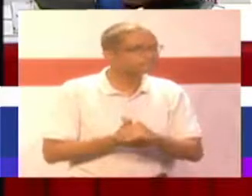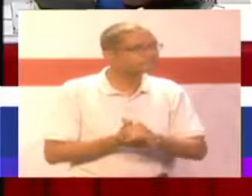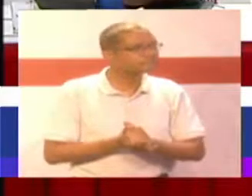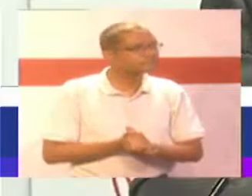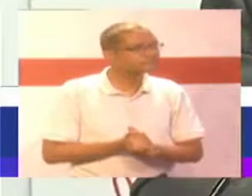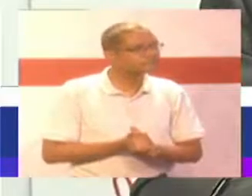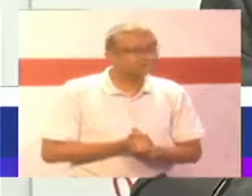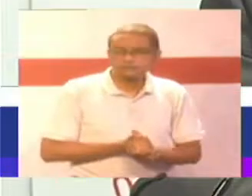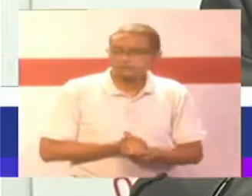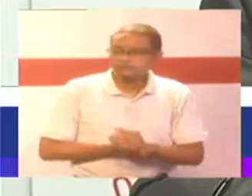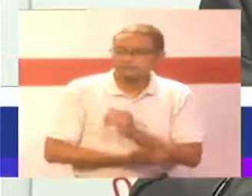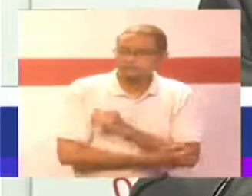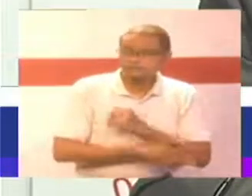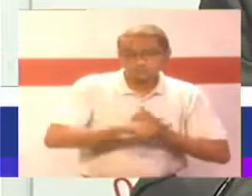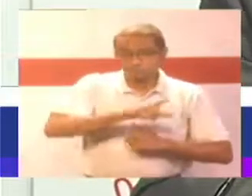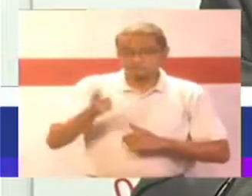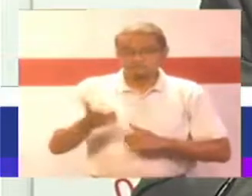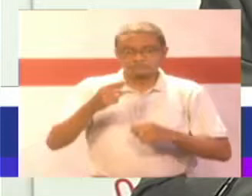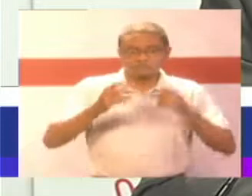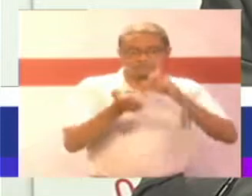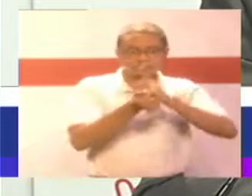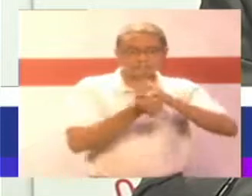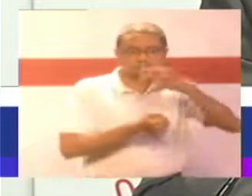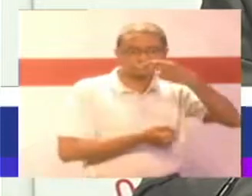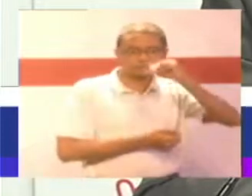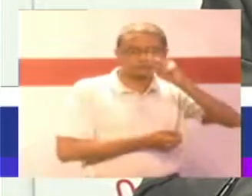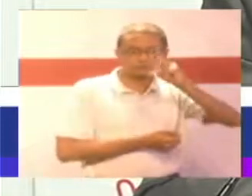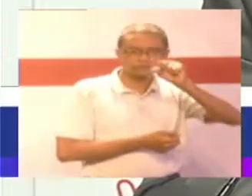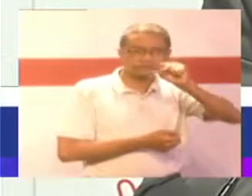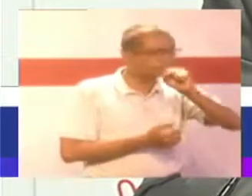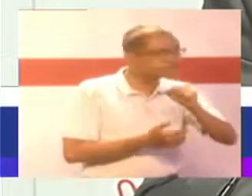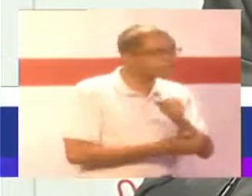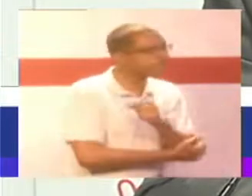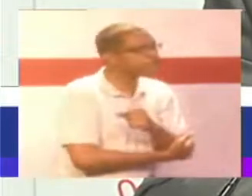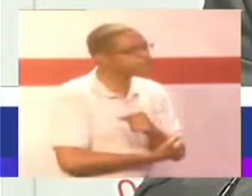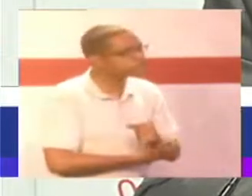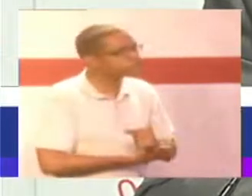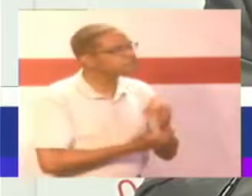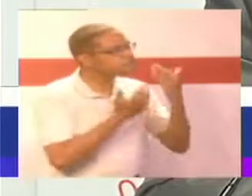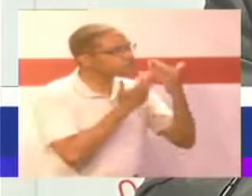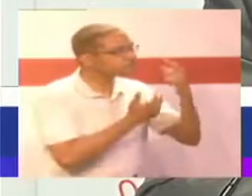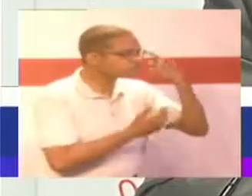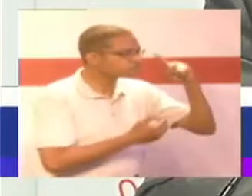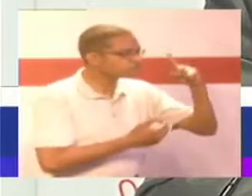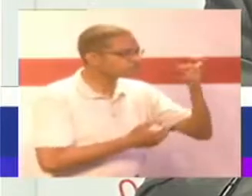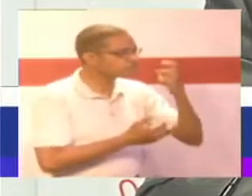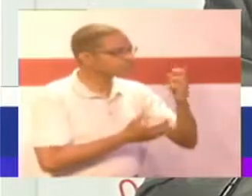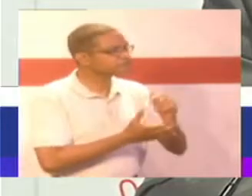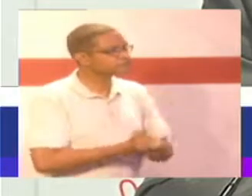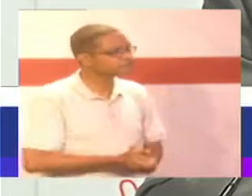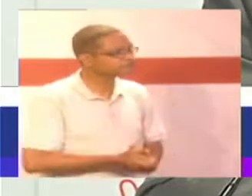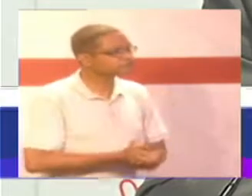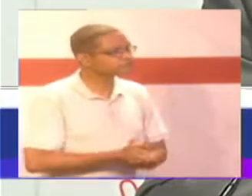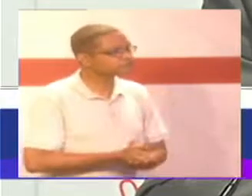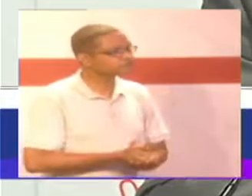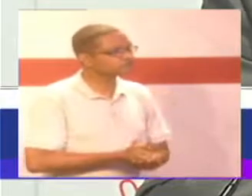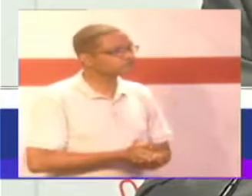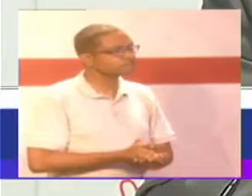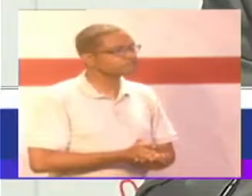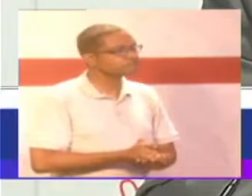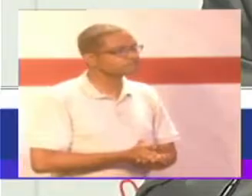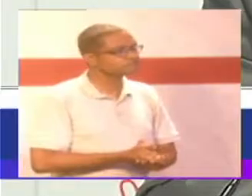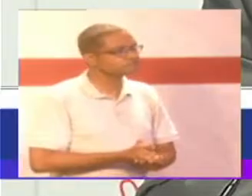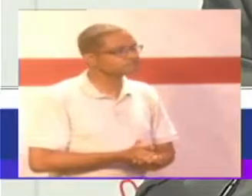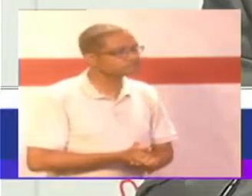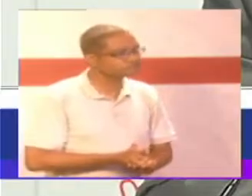of emphasizes a focus in what I want to consider to be a direction that is less relevant at this